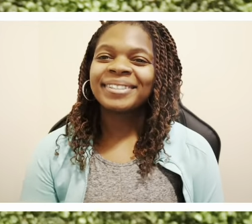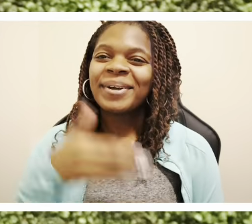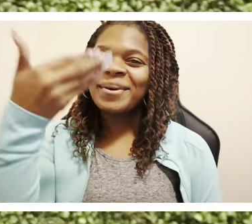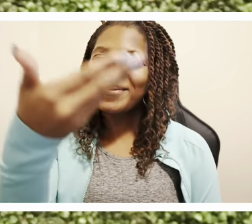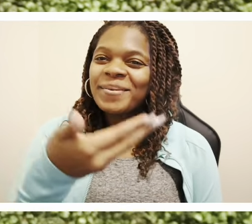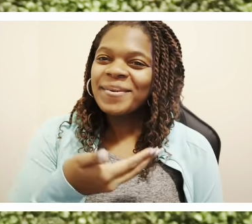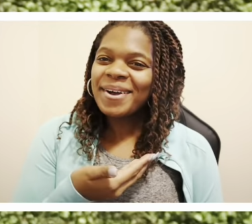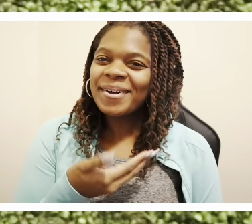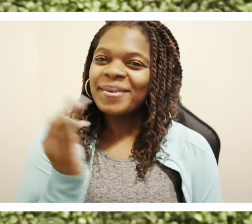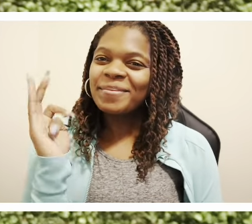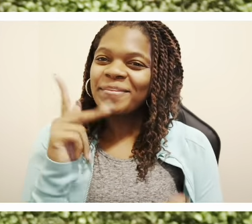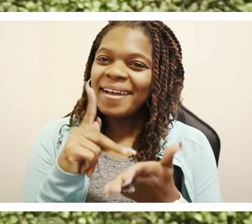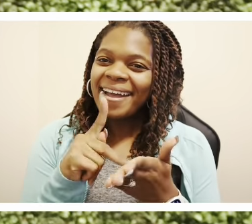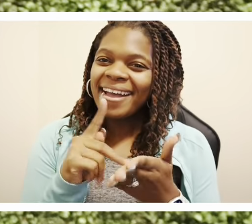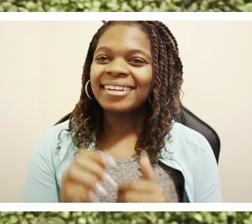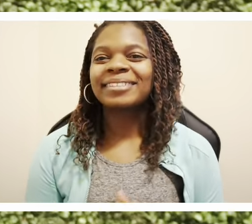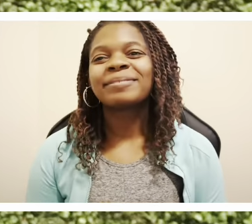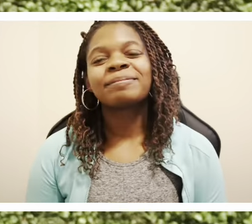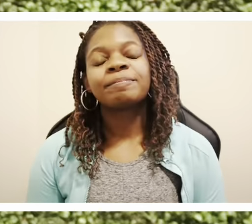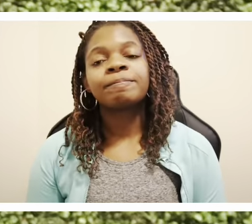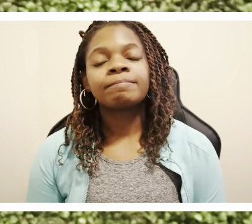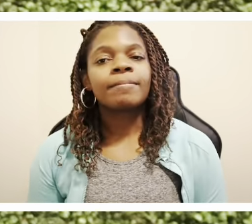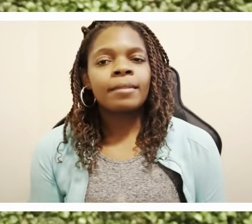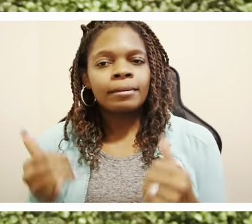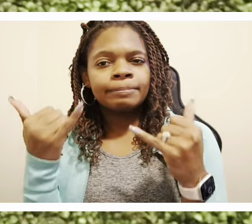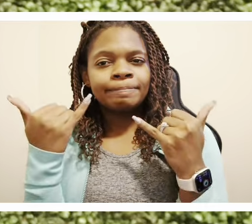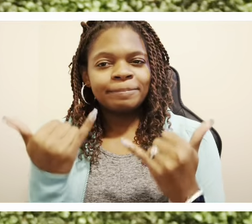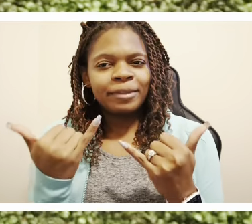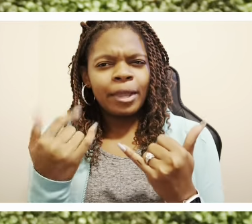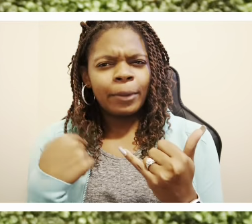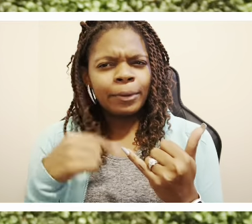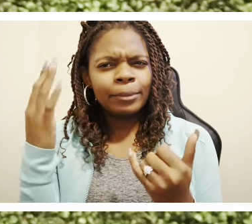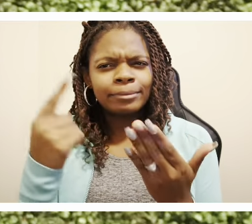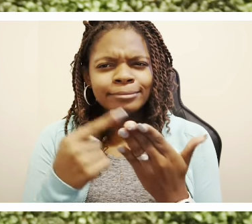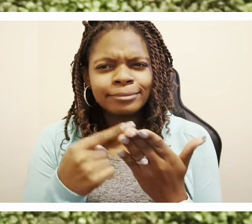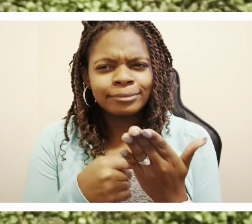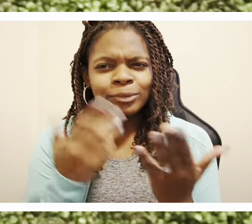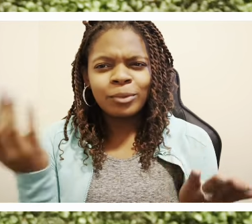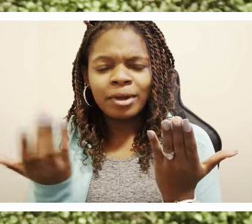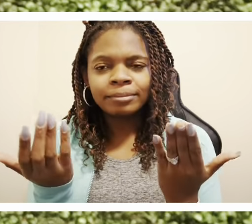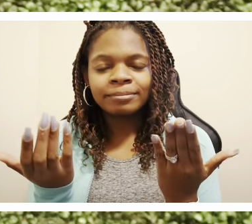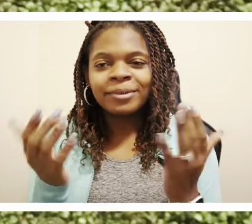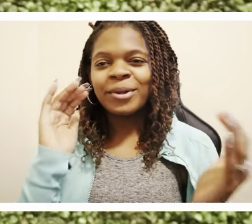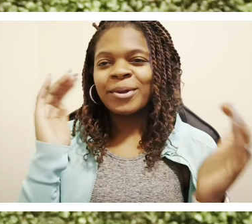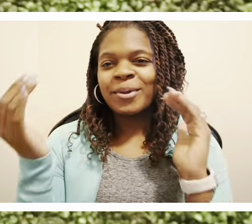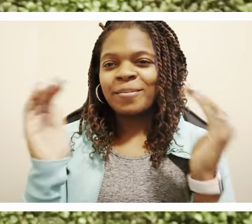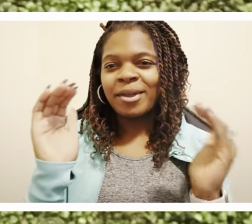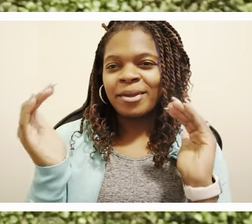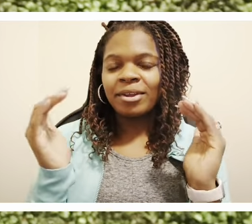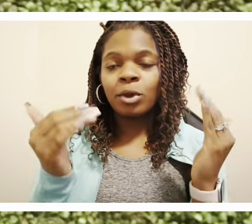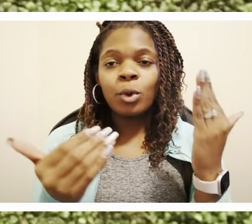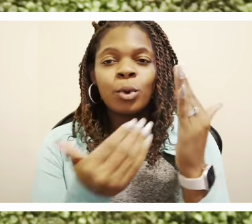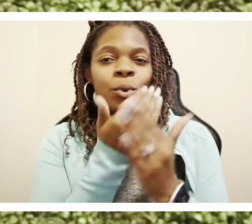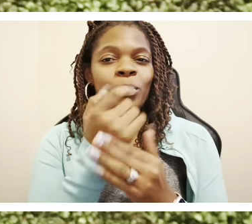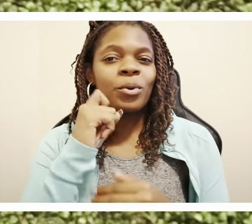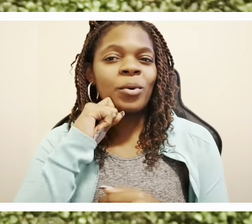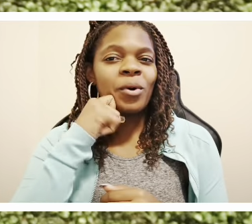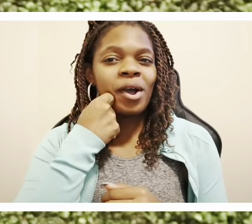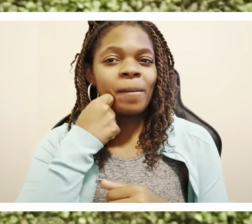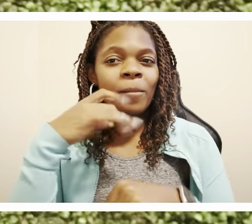everyone, and welcome back to my channel. So in today's video I will be comparing the new